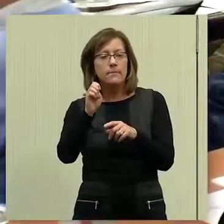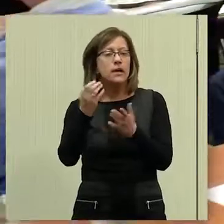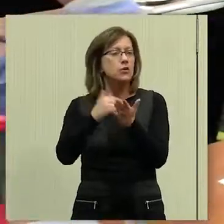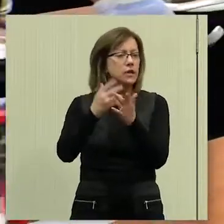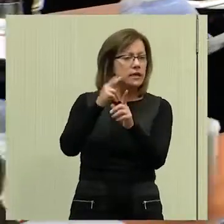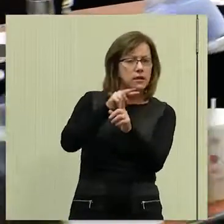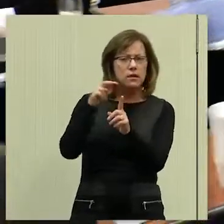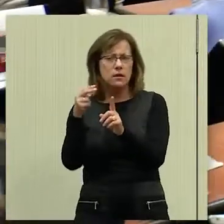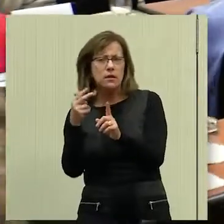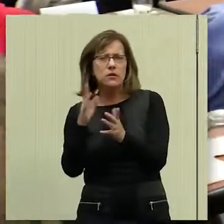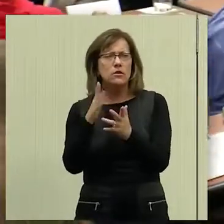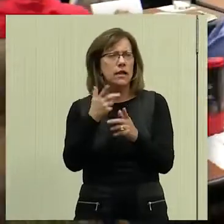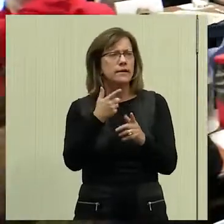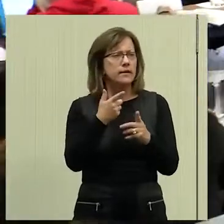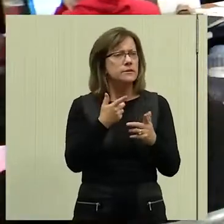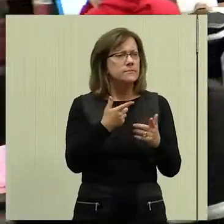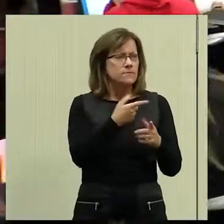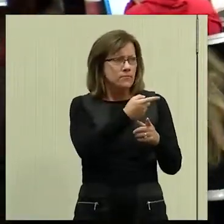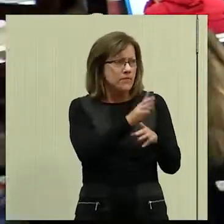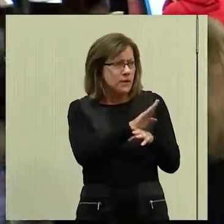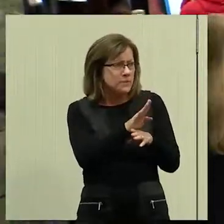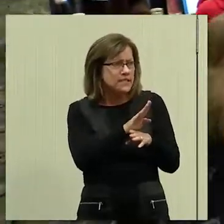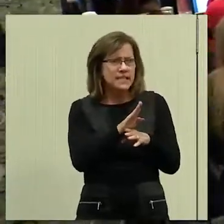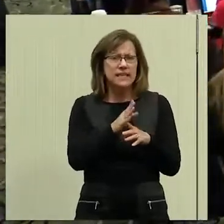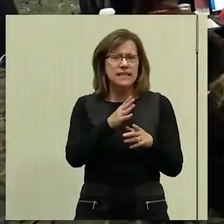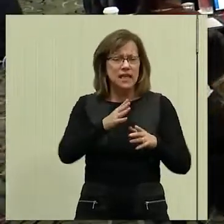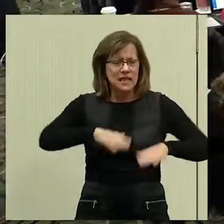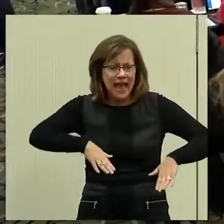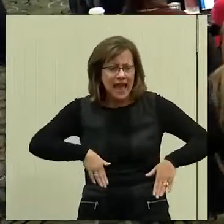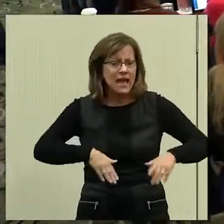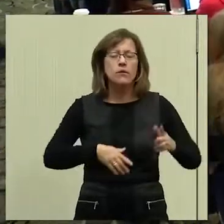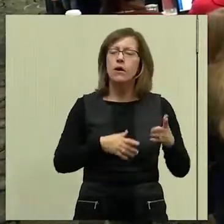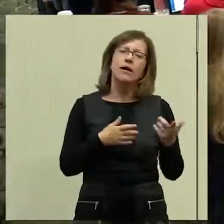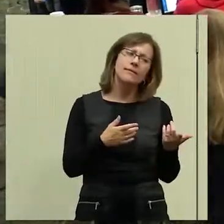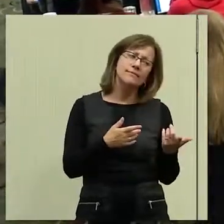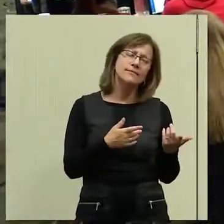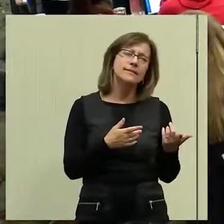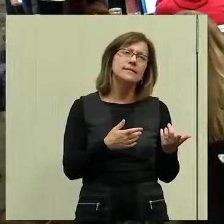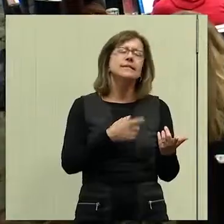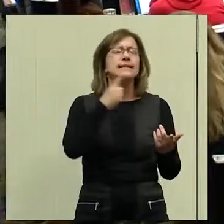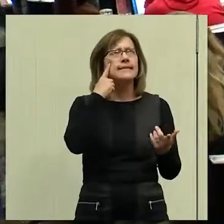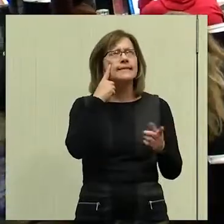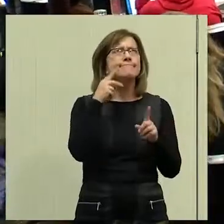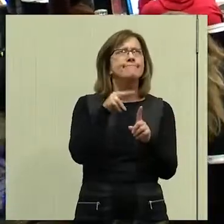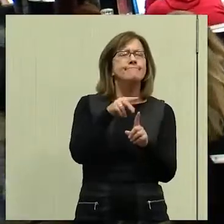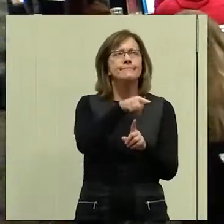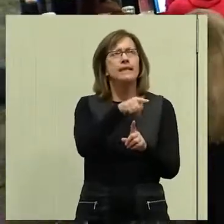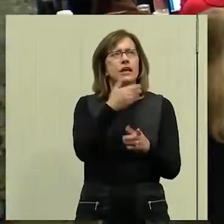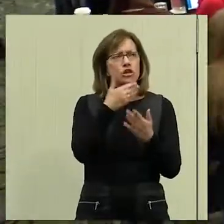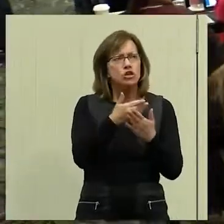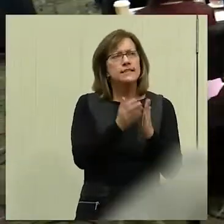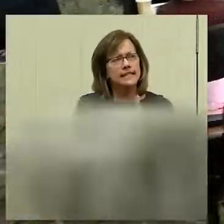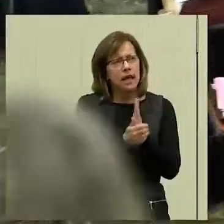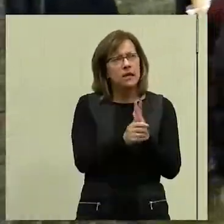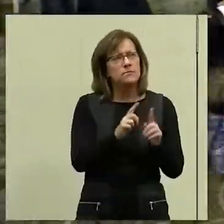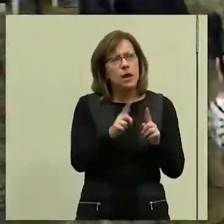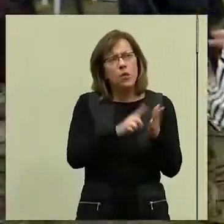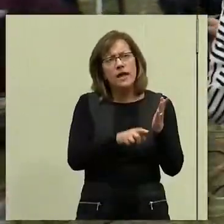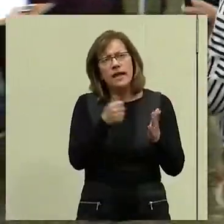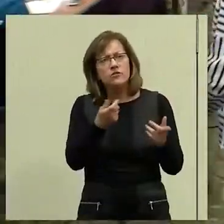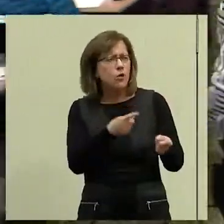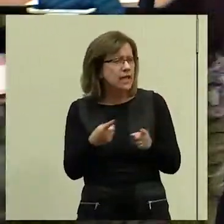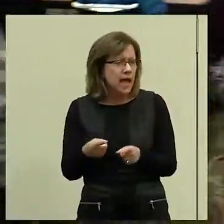too busy, they're always running late. Okay, how can I reframe that? They have some good skills. So what are, you know, what else could be going on? Yeah, who else?